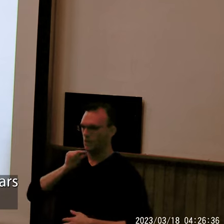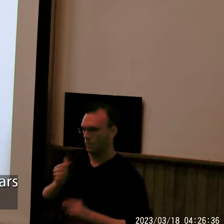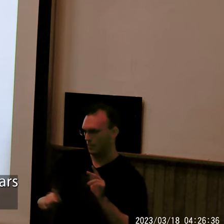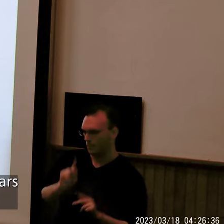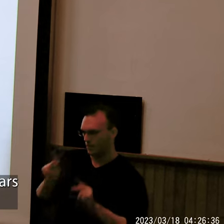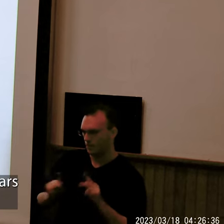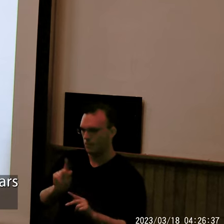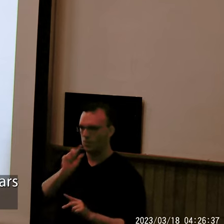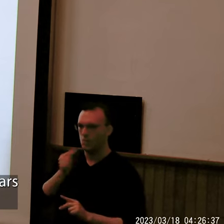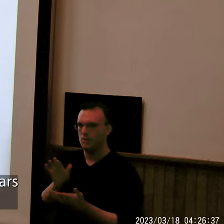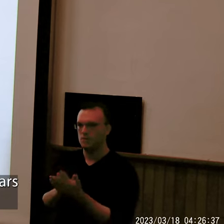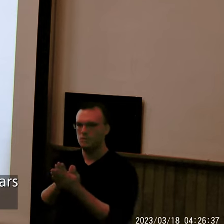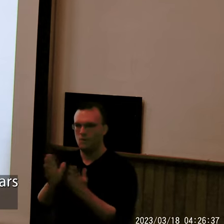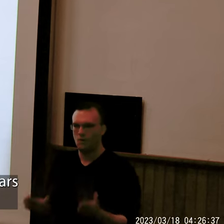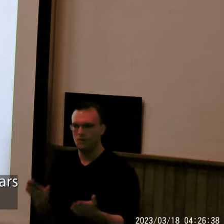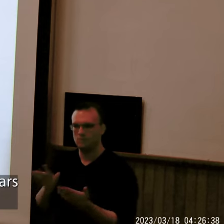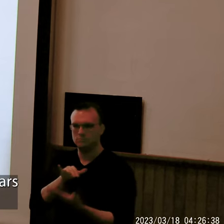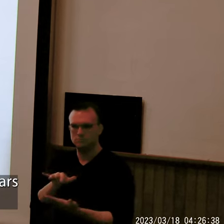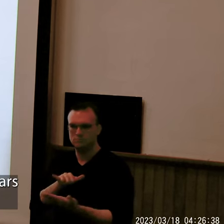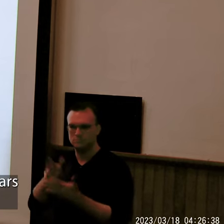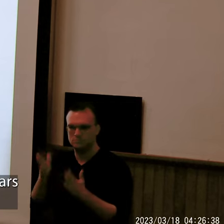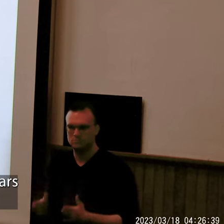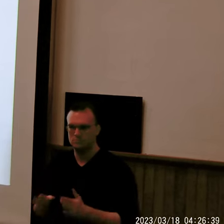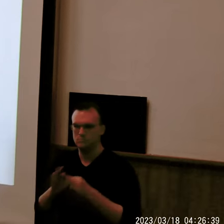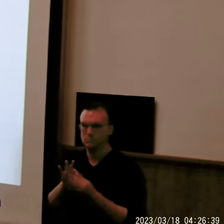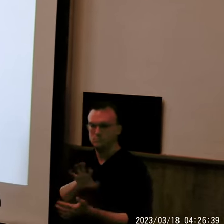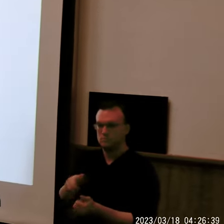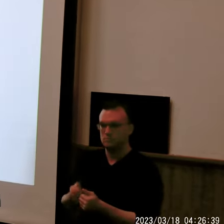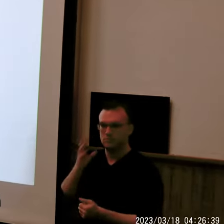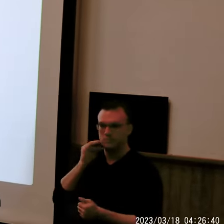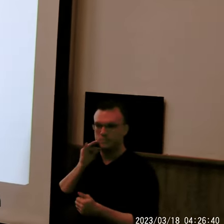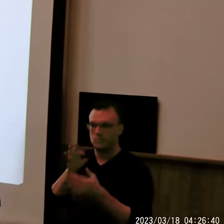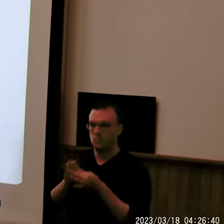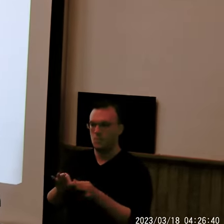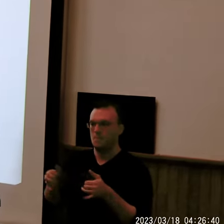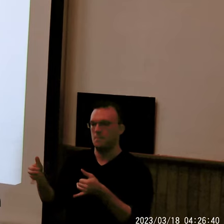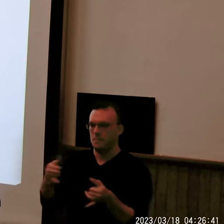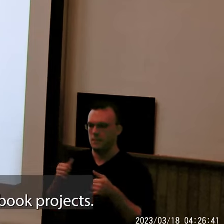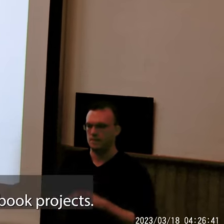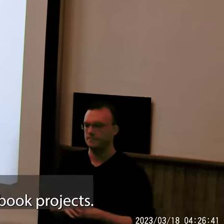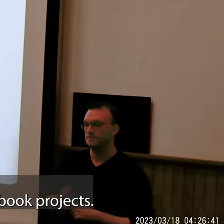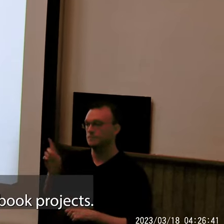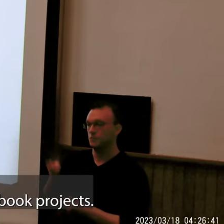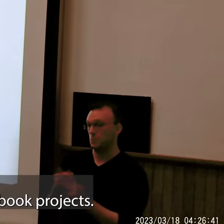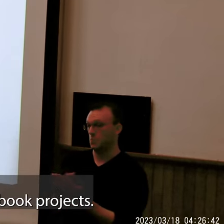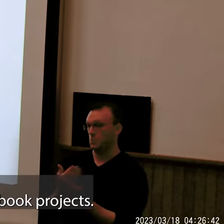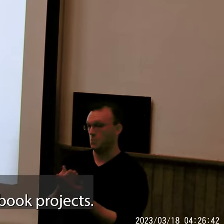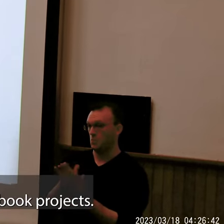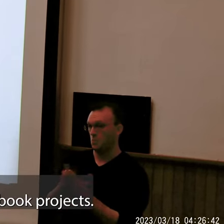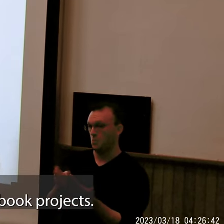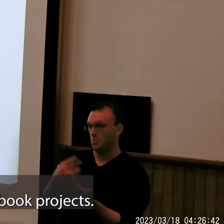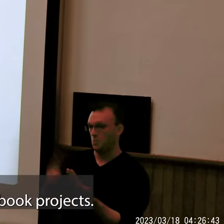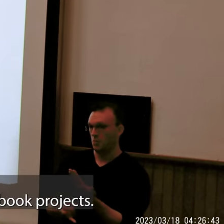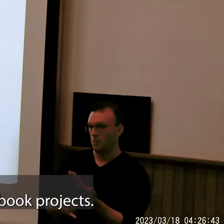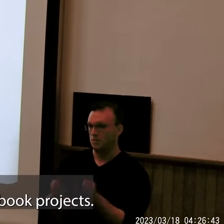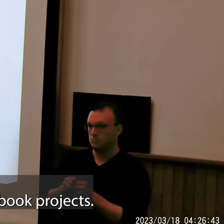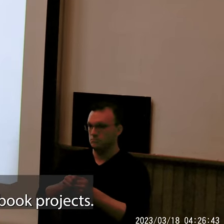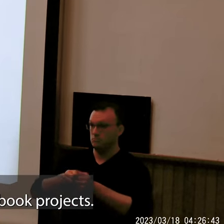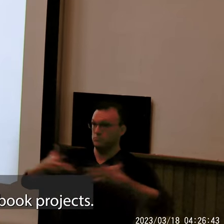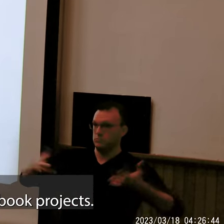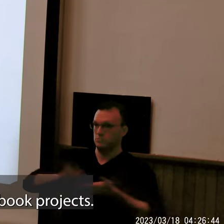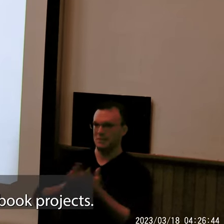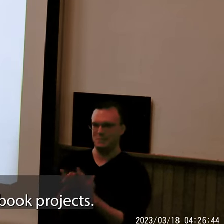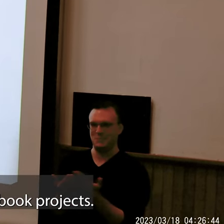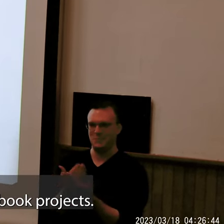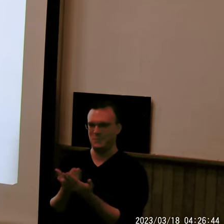and queer scholars from the experience of play. So this work comes from a new book project that kind of ballooned and became